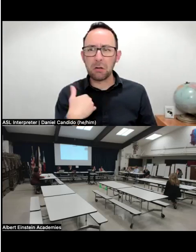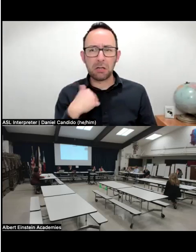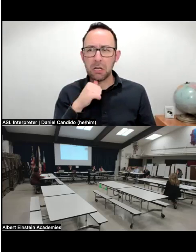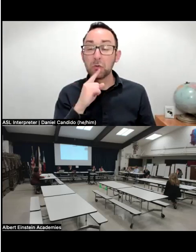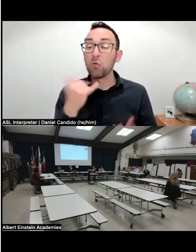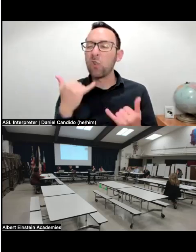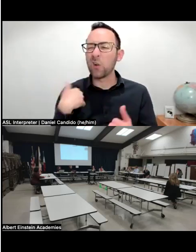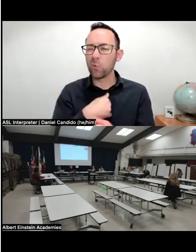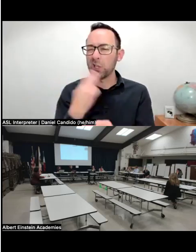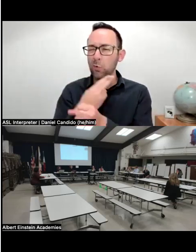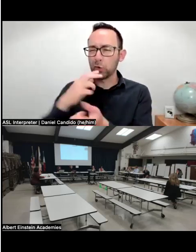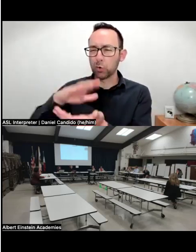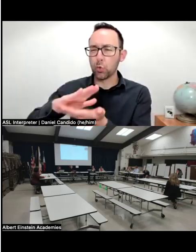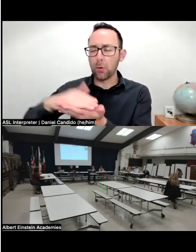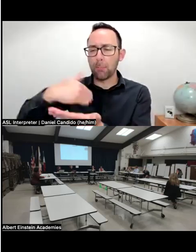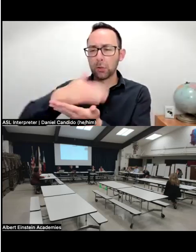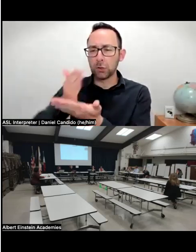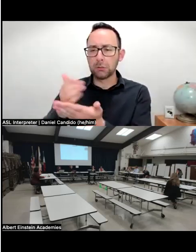don't think it's specifically designated for Title